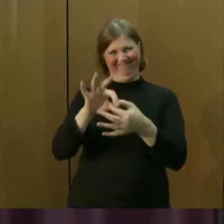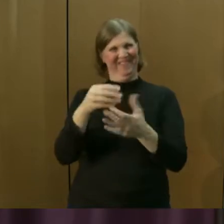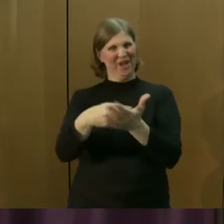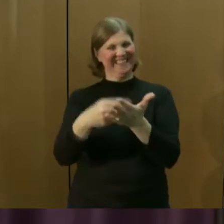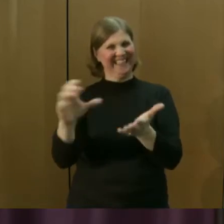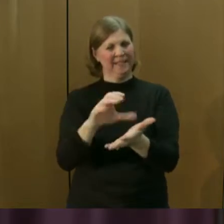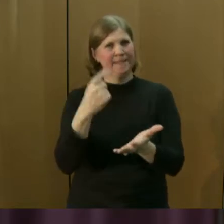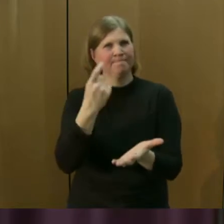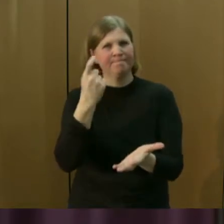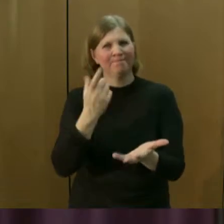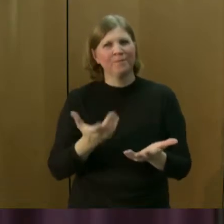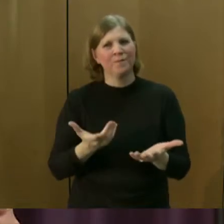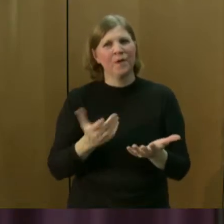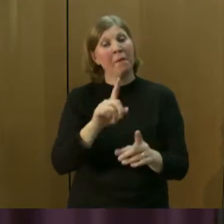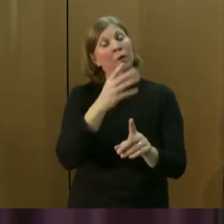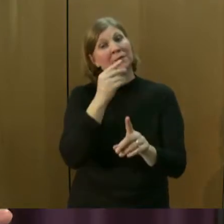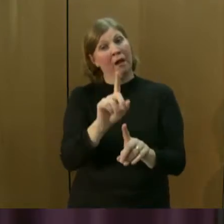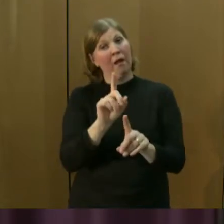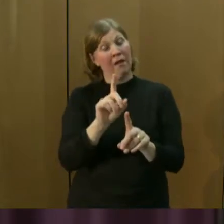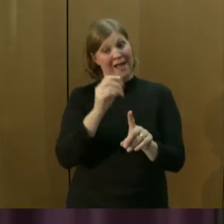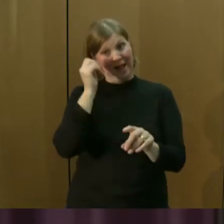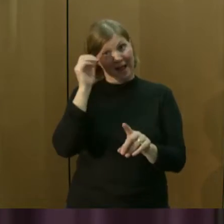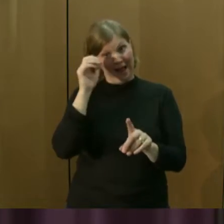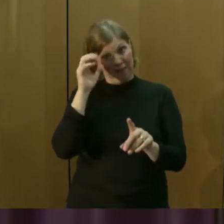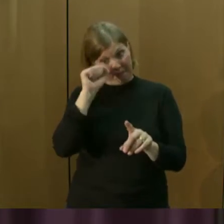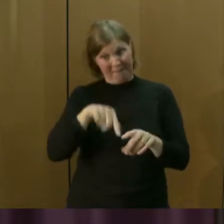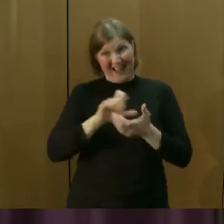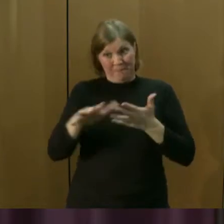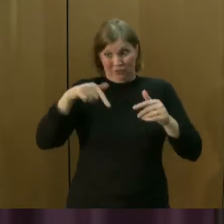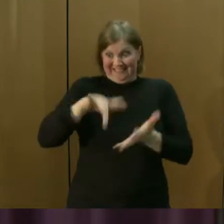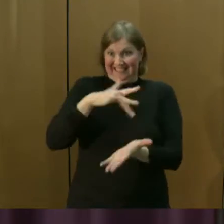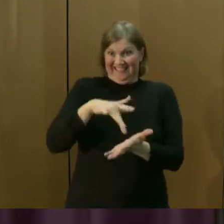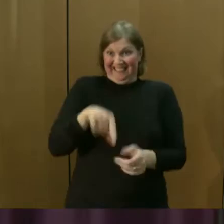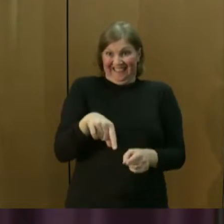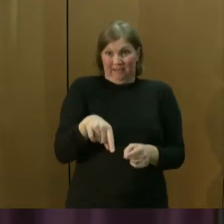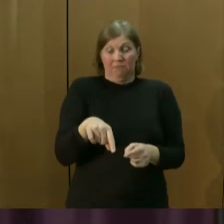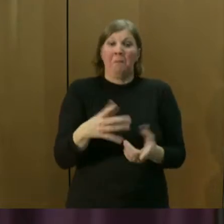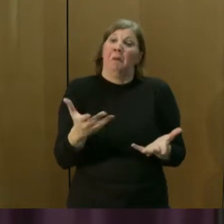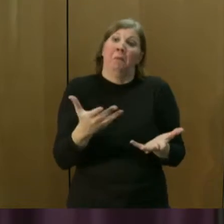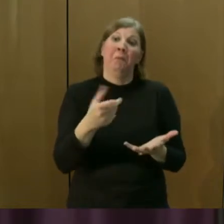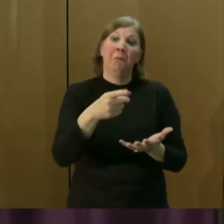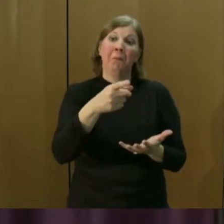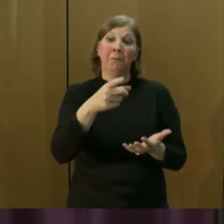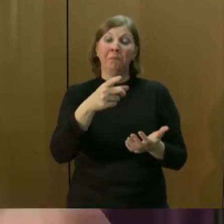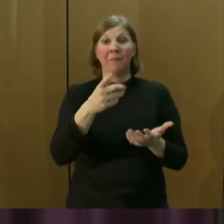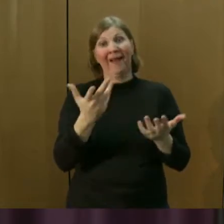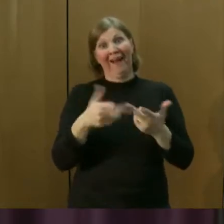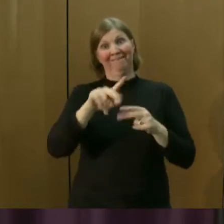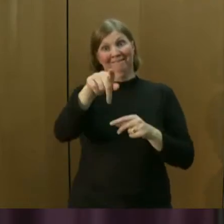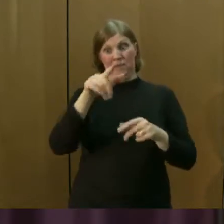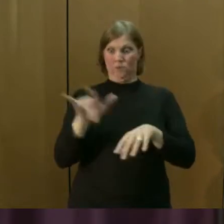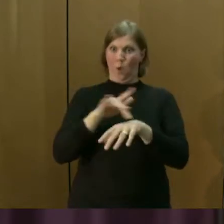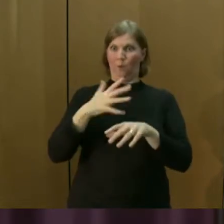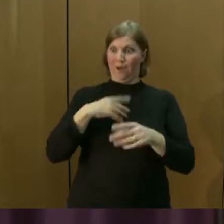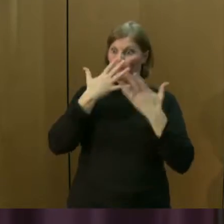Edinburgh is a city. So if you have a set that requires 15 chairs, maybe don't hire a van to drive